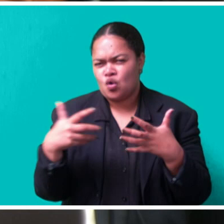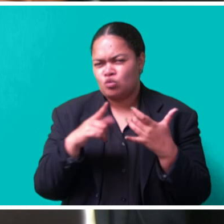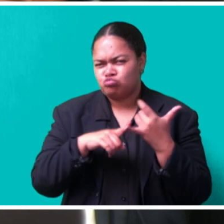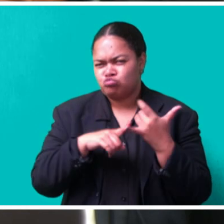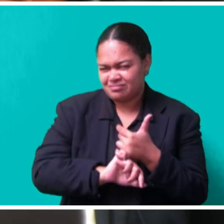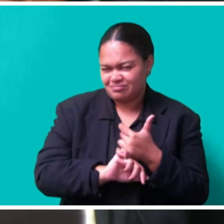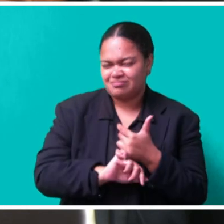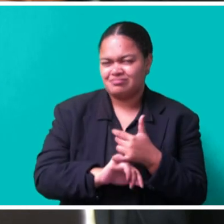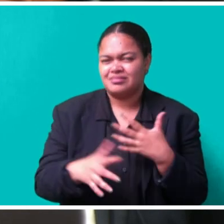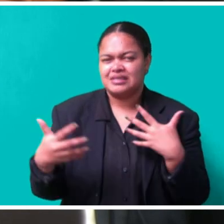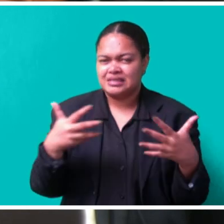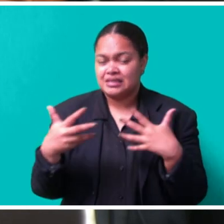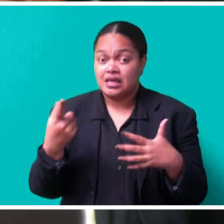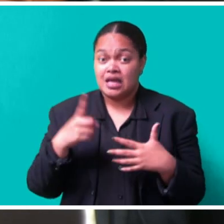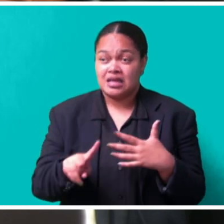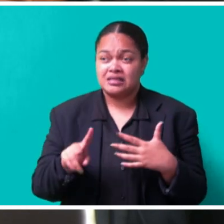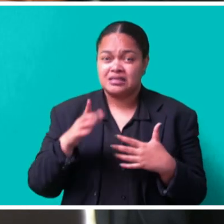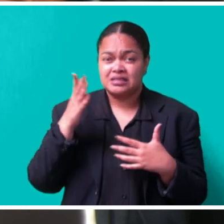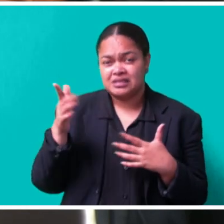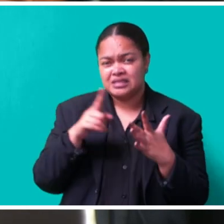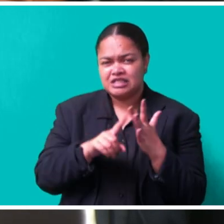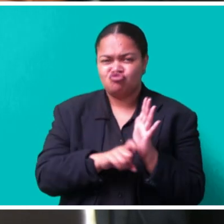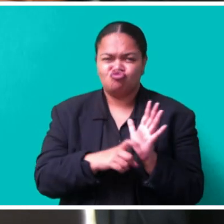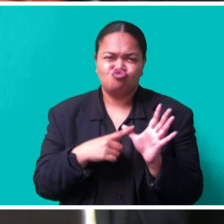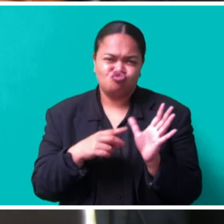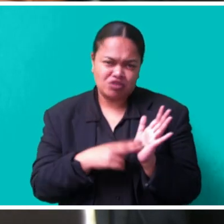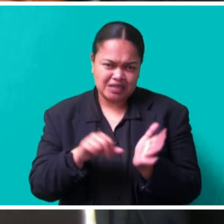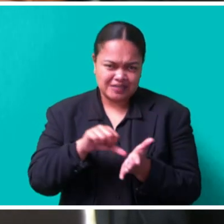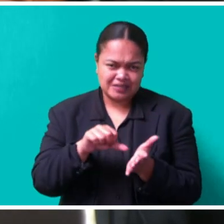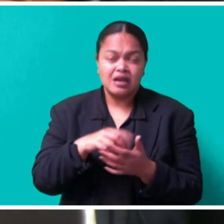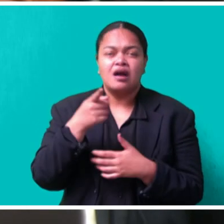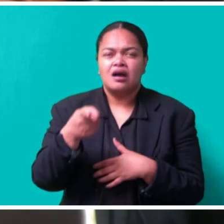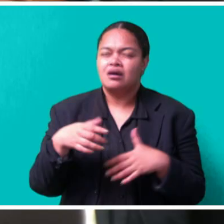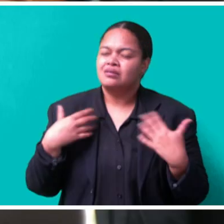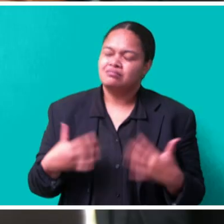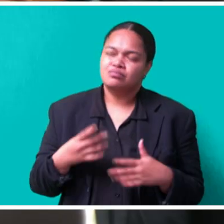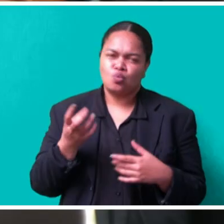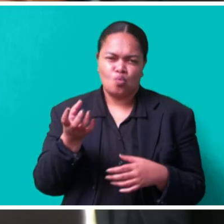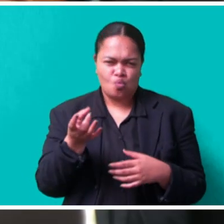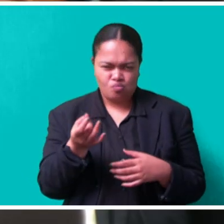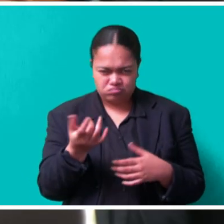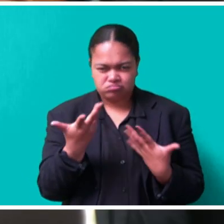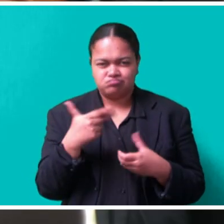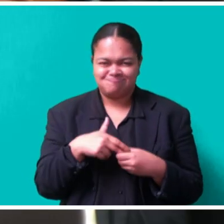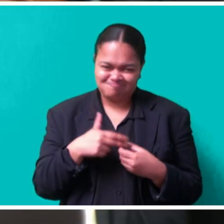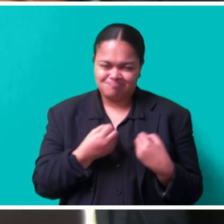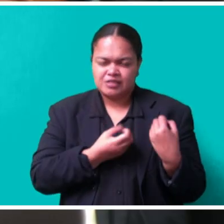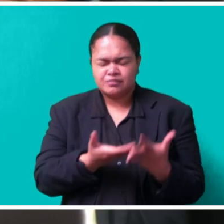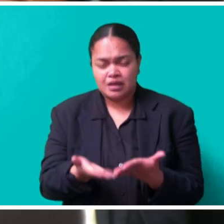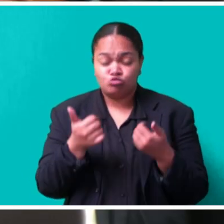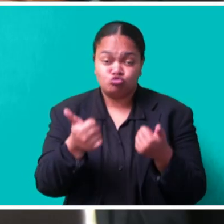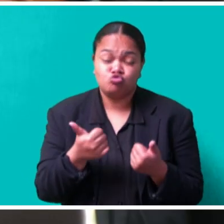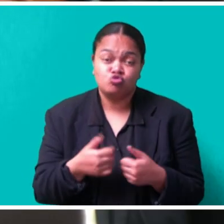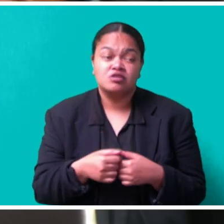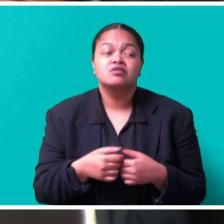and the Islamic Republic of Iran, continues to create uncertainty in international oil markets and in the supply of crude oil to countries